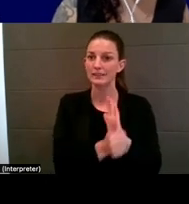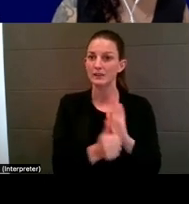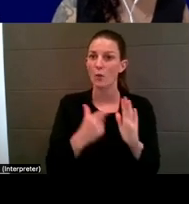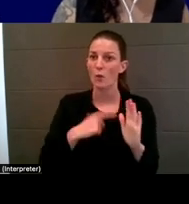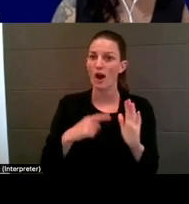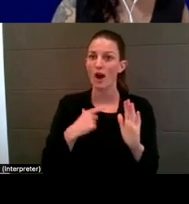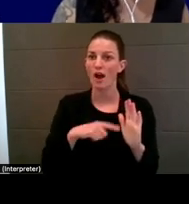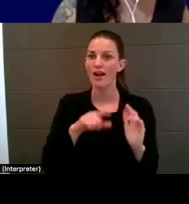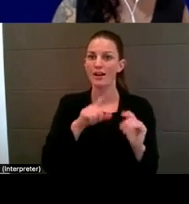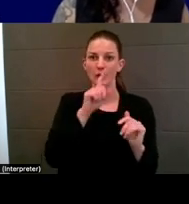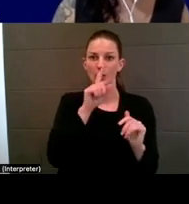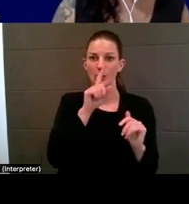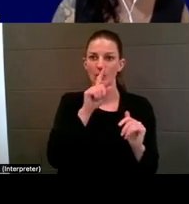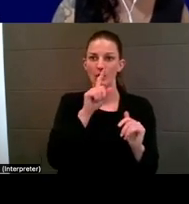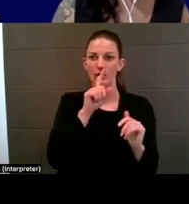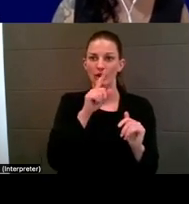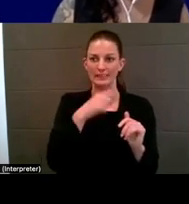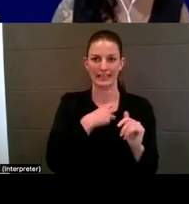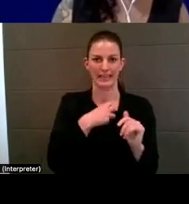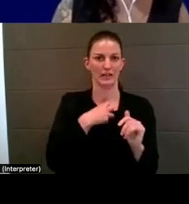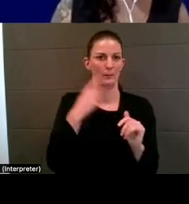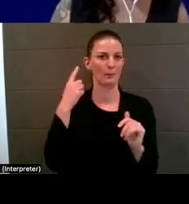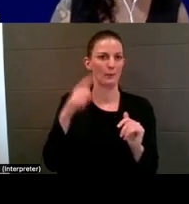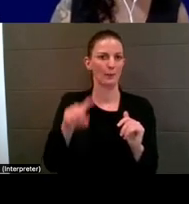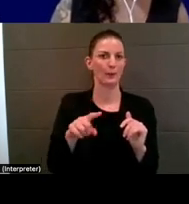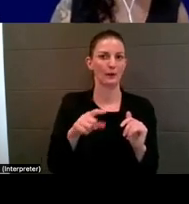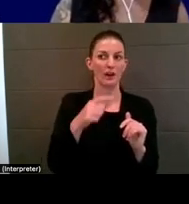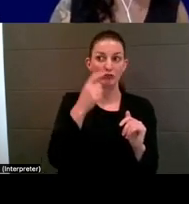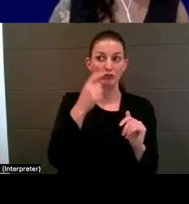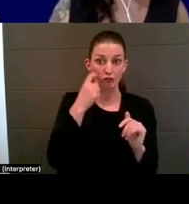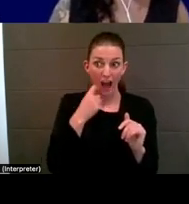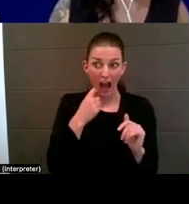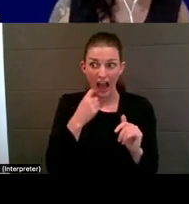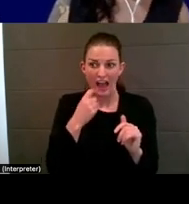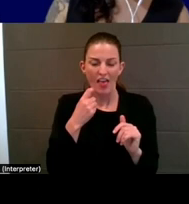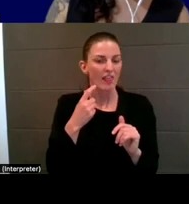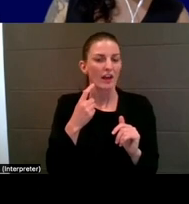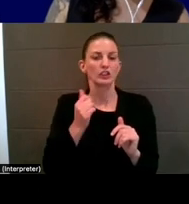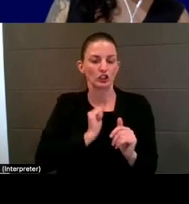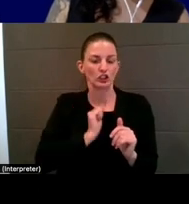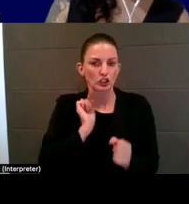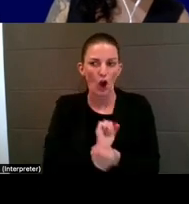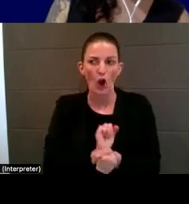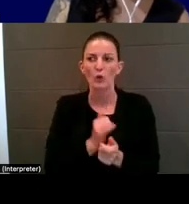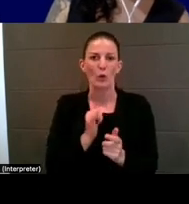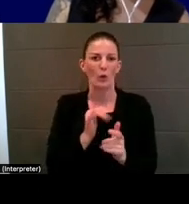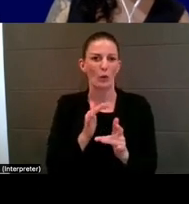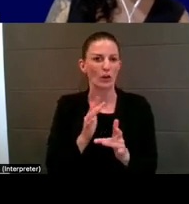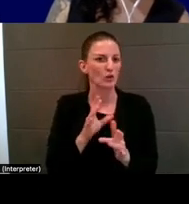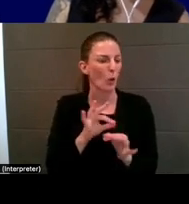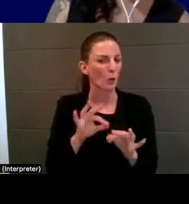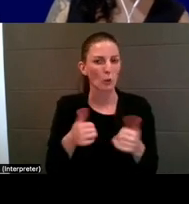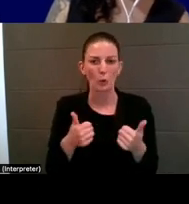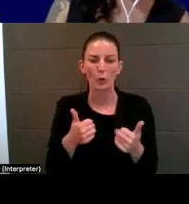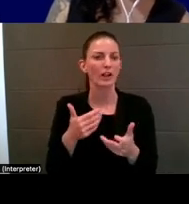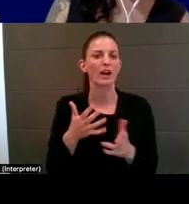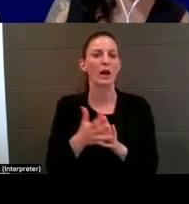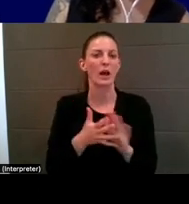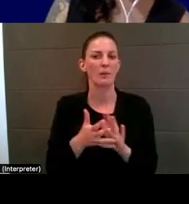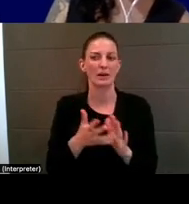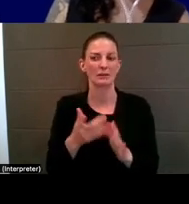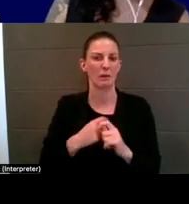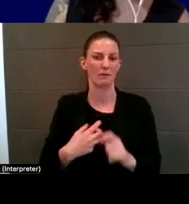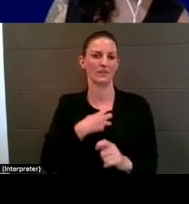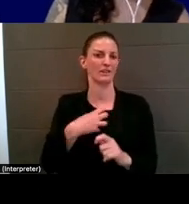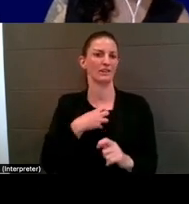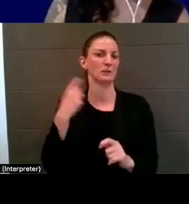try the foods because he's been too scared after a few attempts of trying them. We're going to help him interact with family foods and actively participate